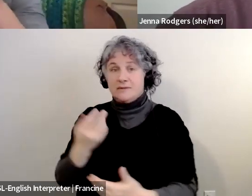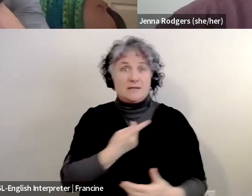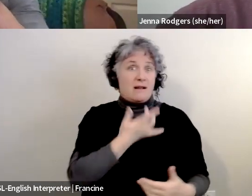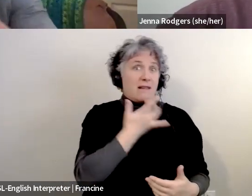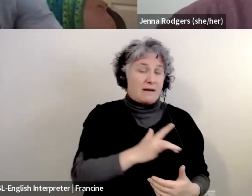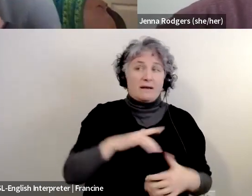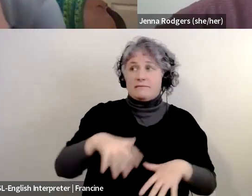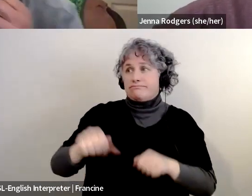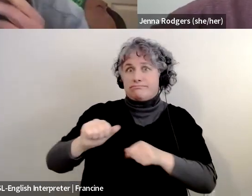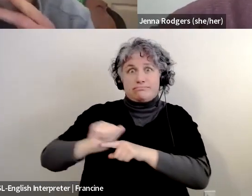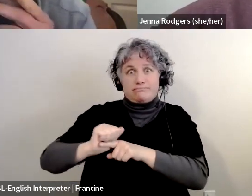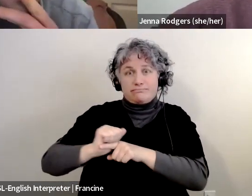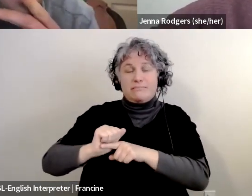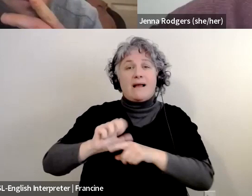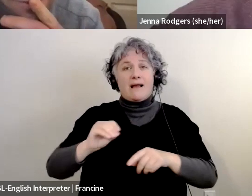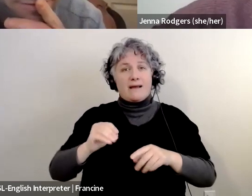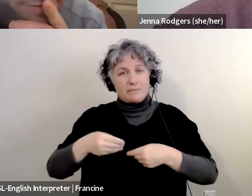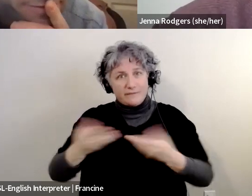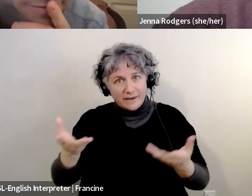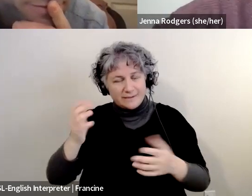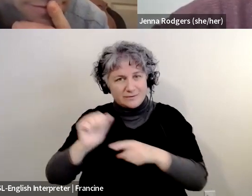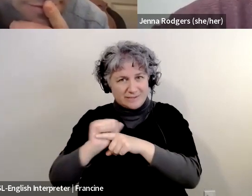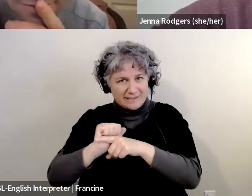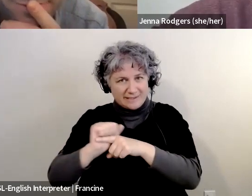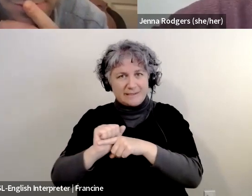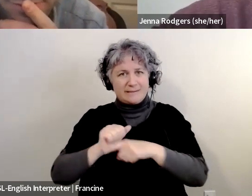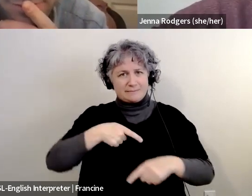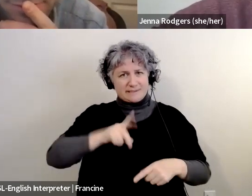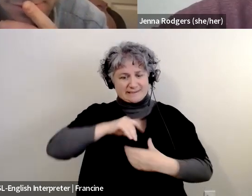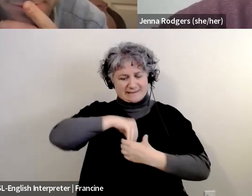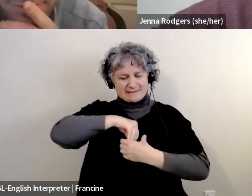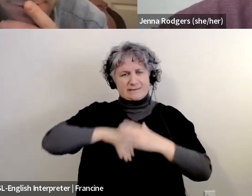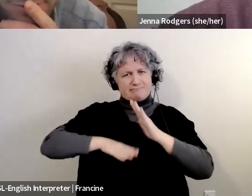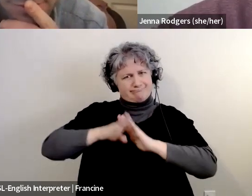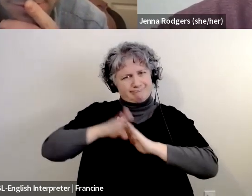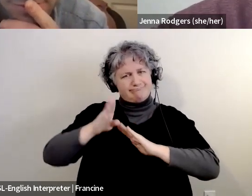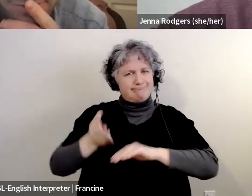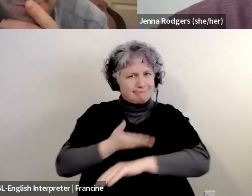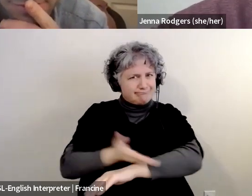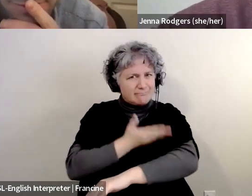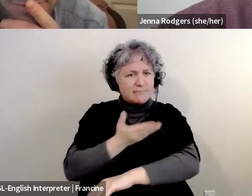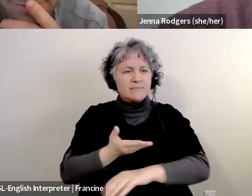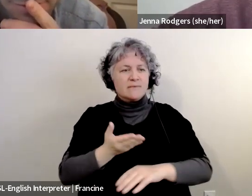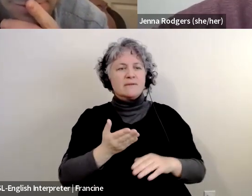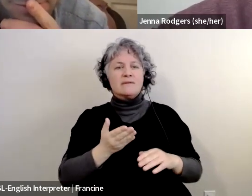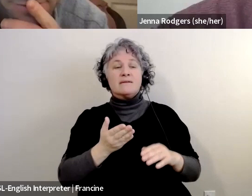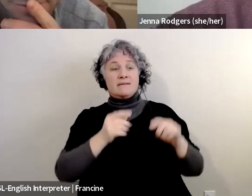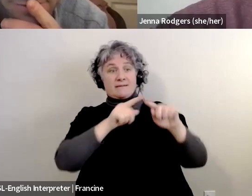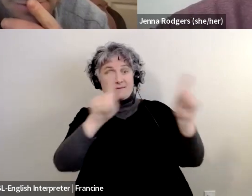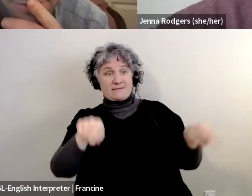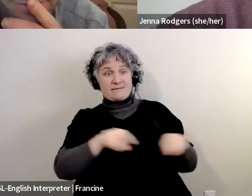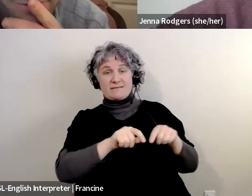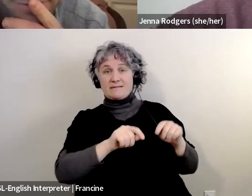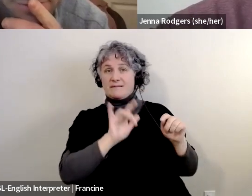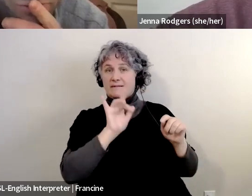our own professional development. So again, when we share these slides, these are all active links, but these are organizations that have shaped